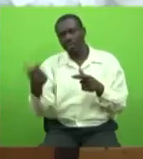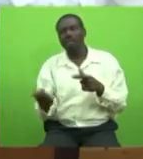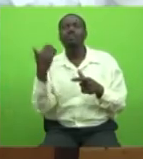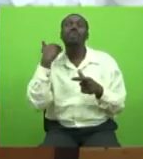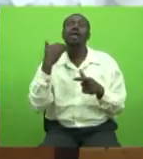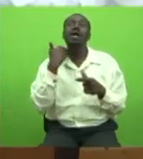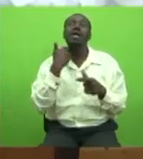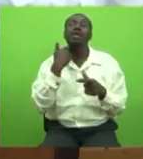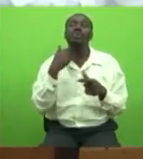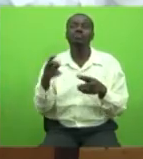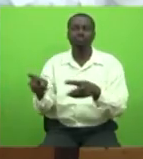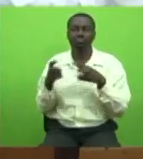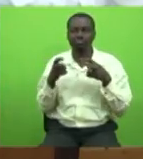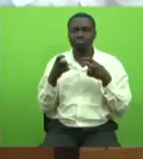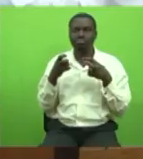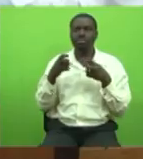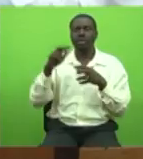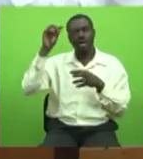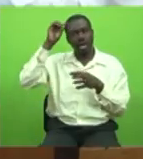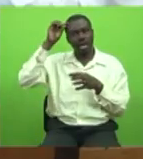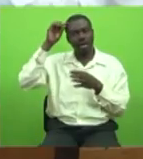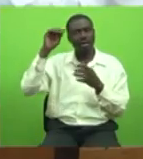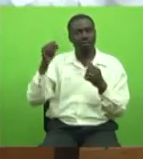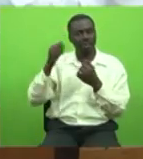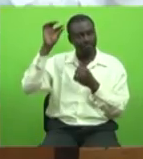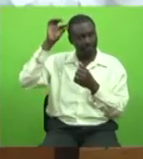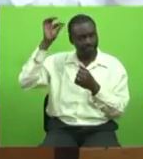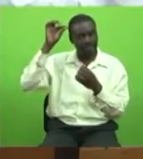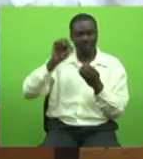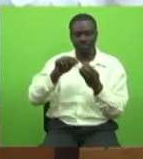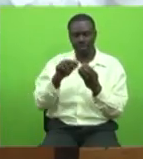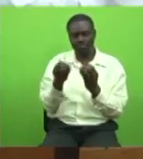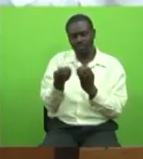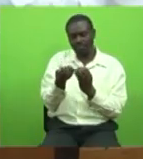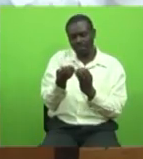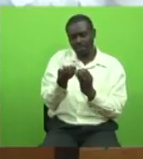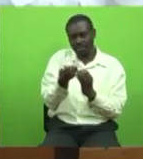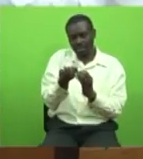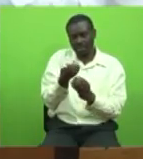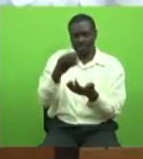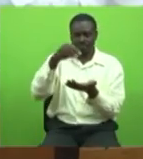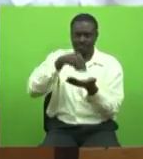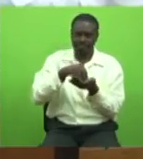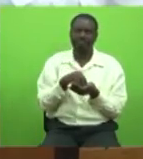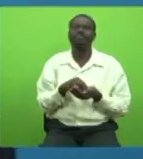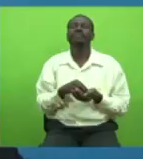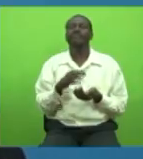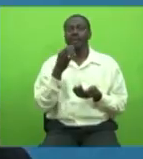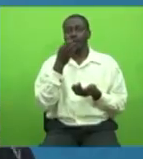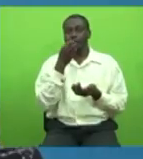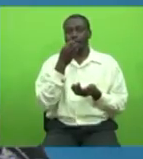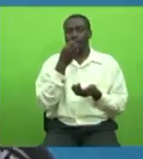clothing, hair combings, scrapings and cutting of your fingernails, some blood samples,